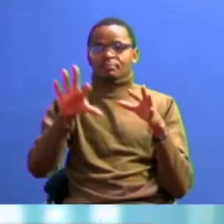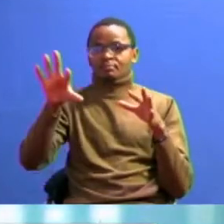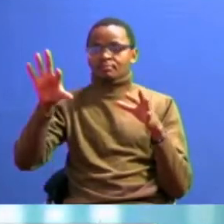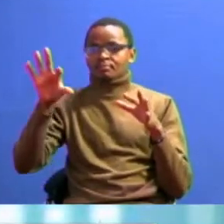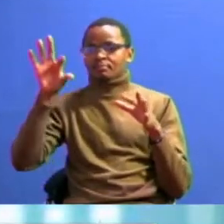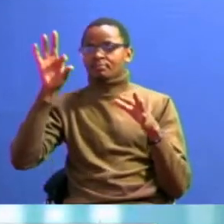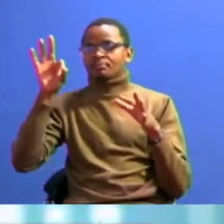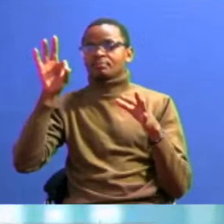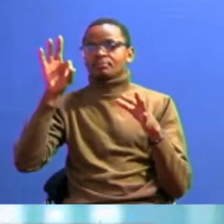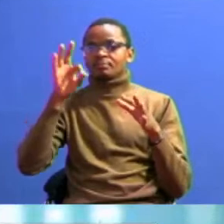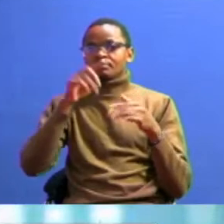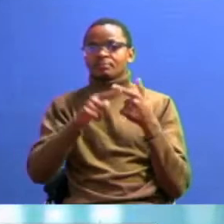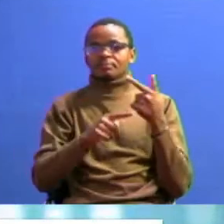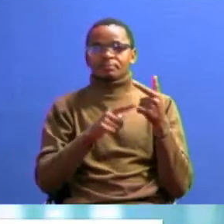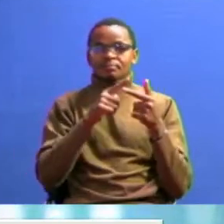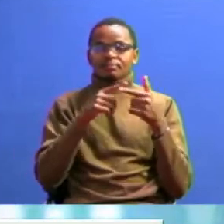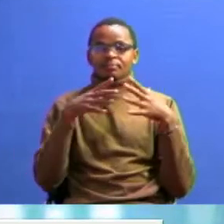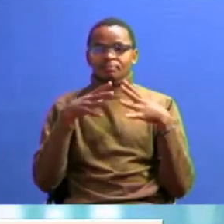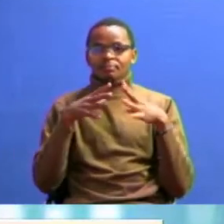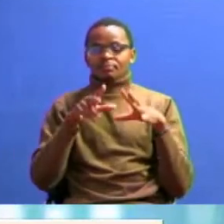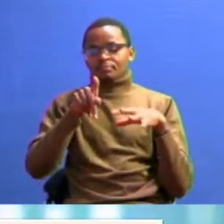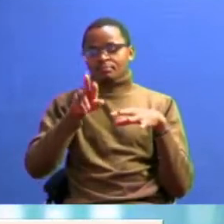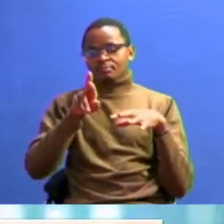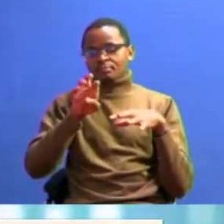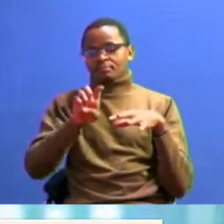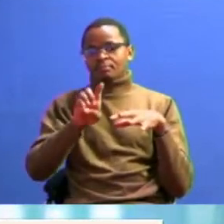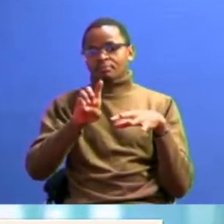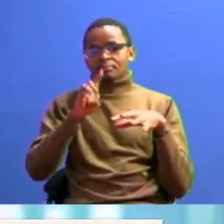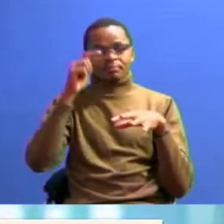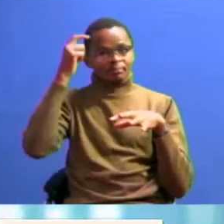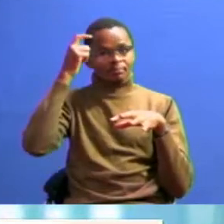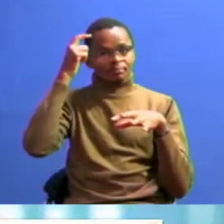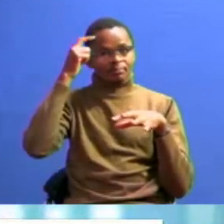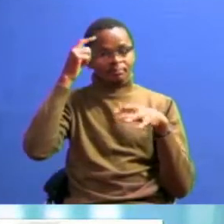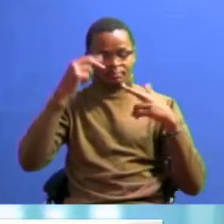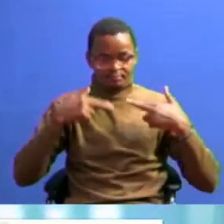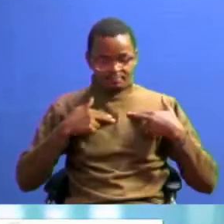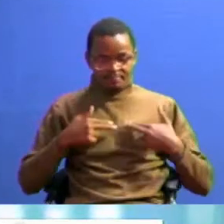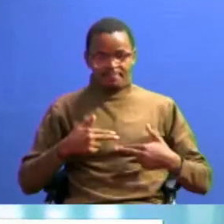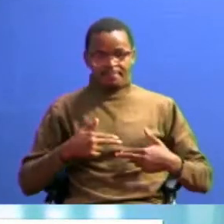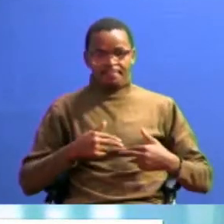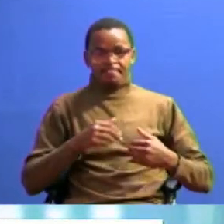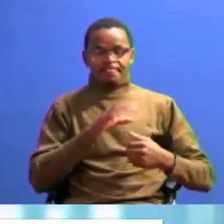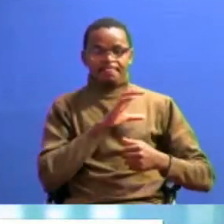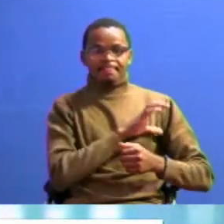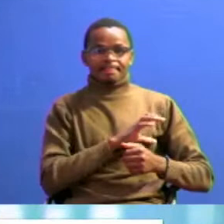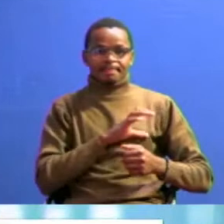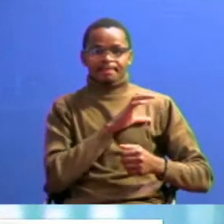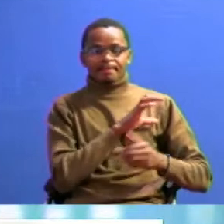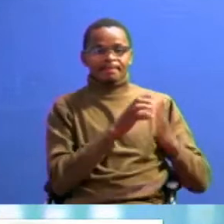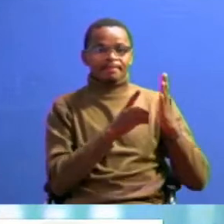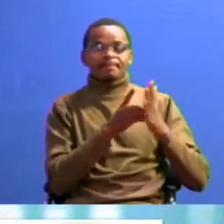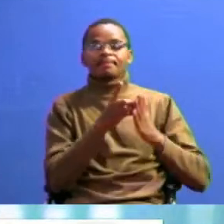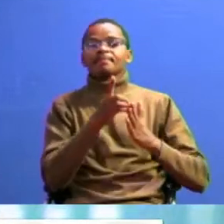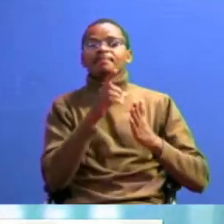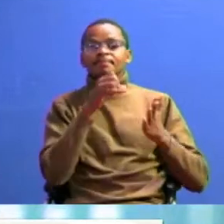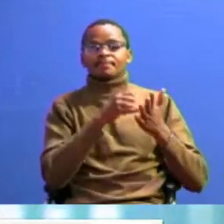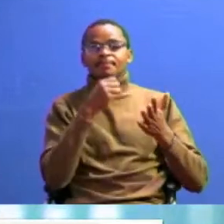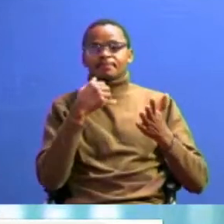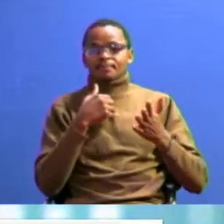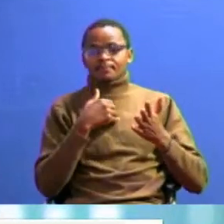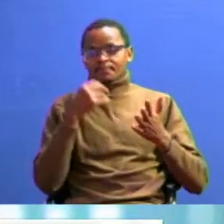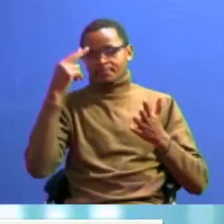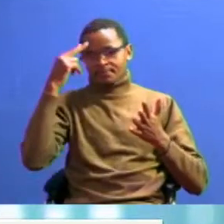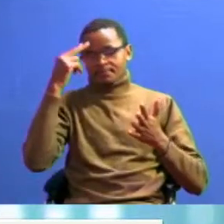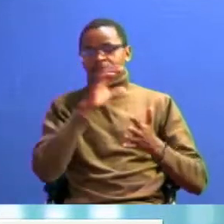that when people have a predisposition to a mental health or a mental health symptom is beginning to develop, it can have